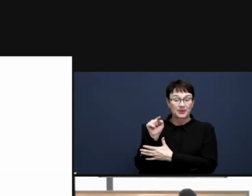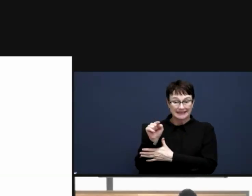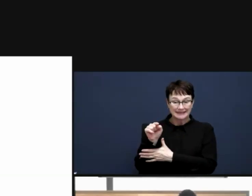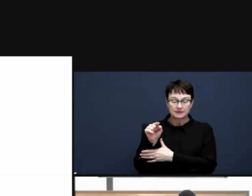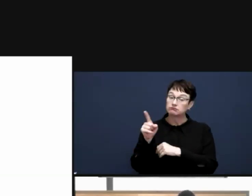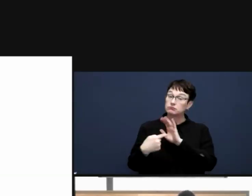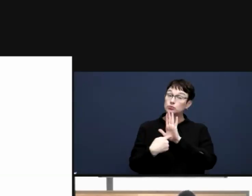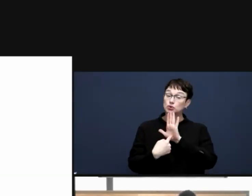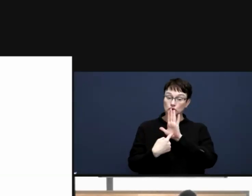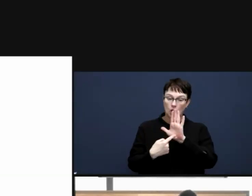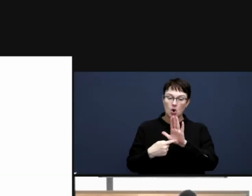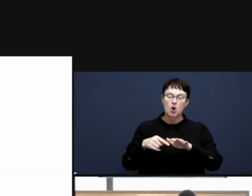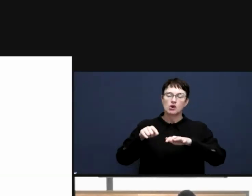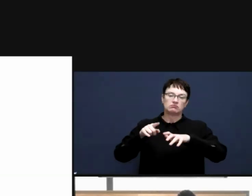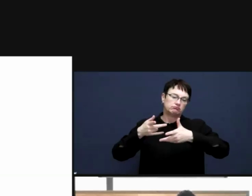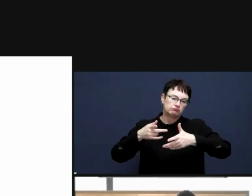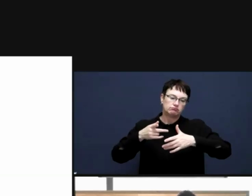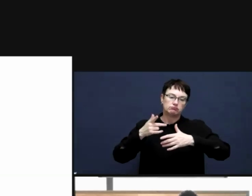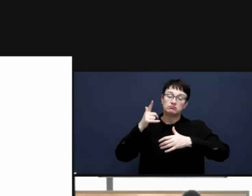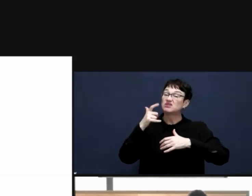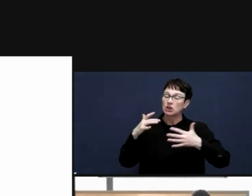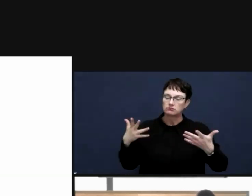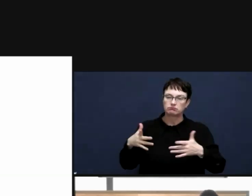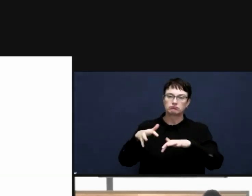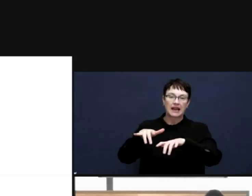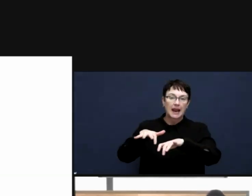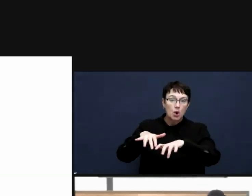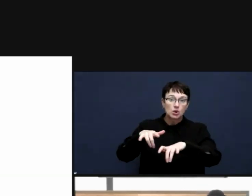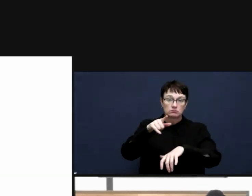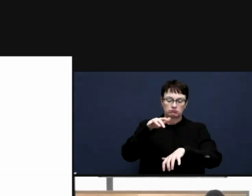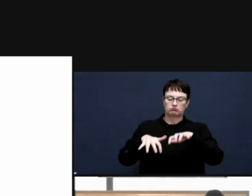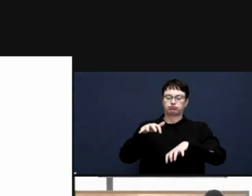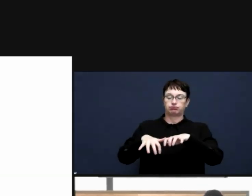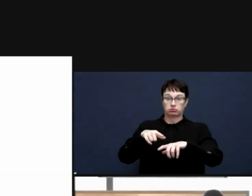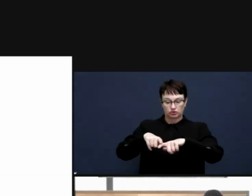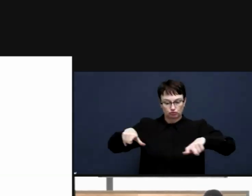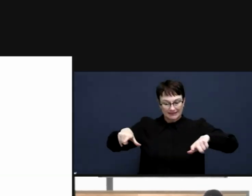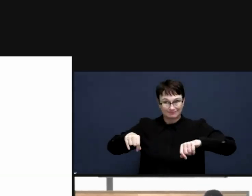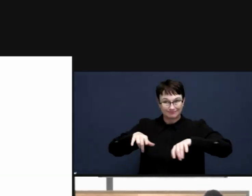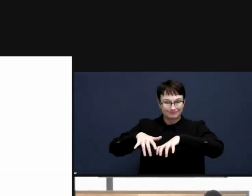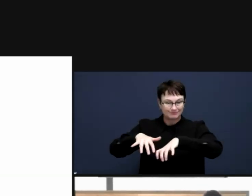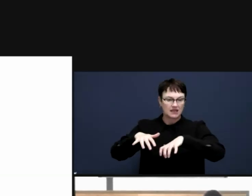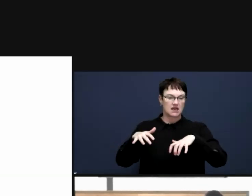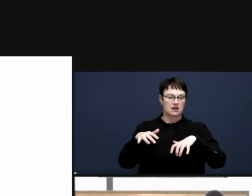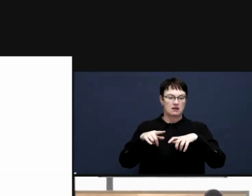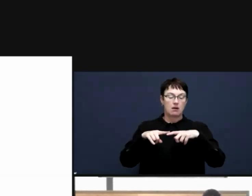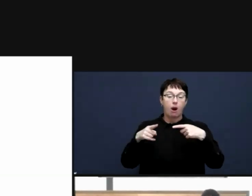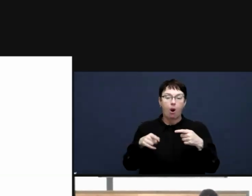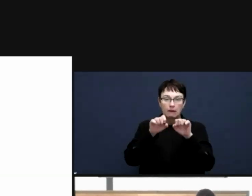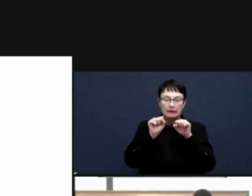start with the keyboard interface. What it shows is that screen reader usage is around